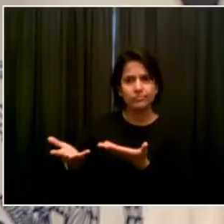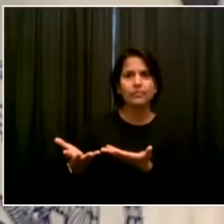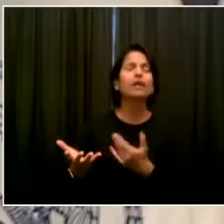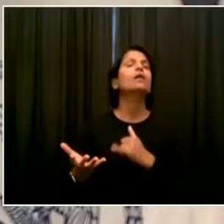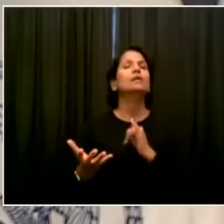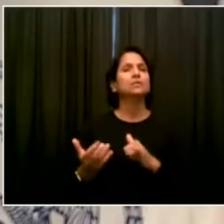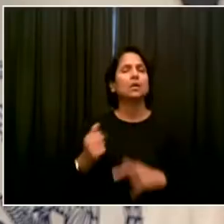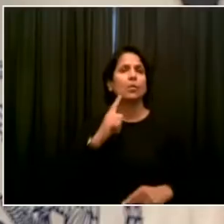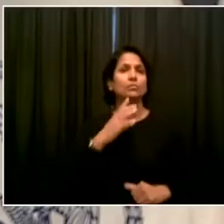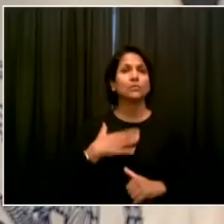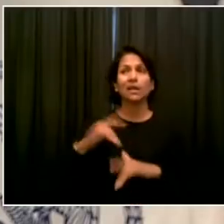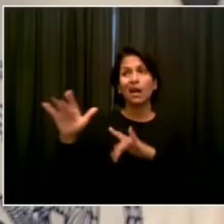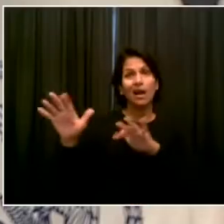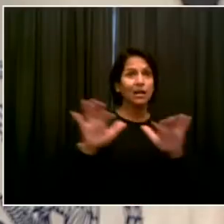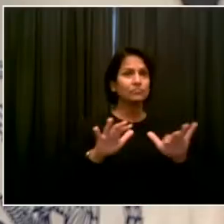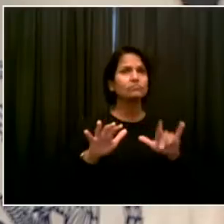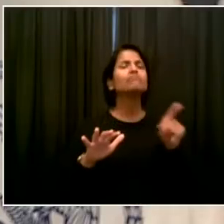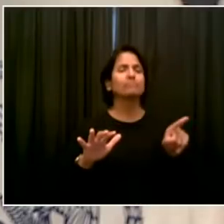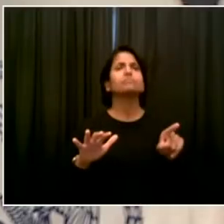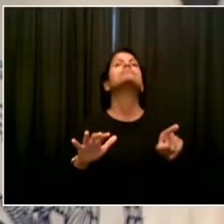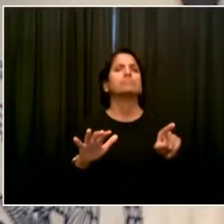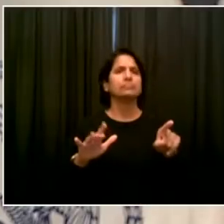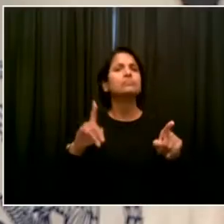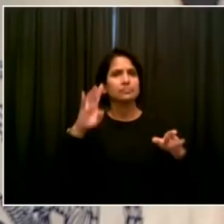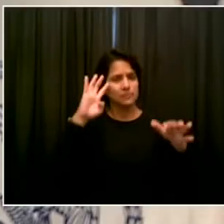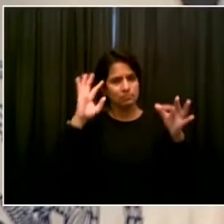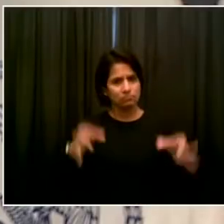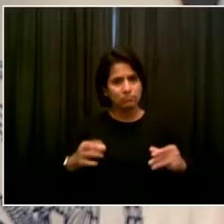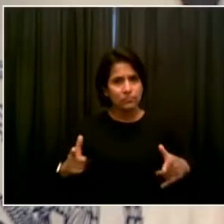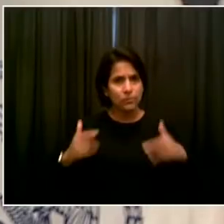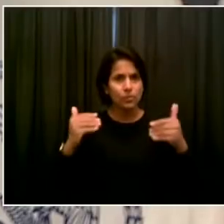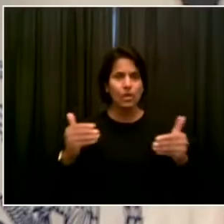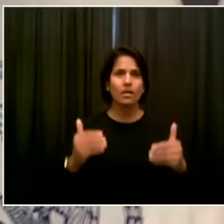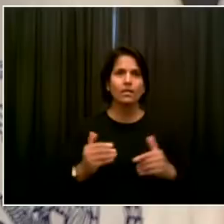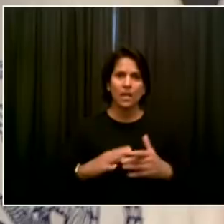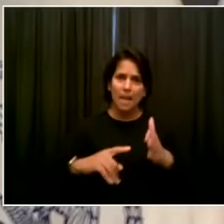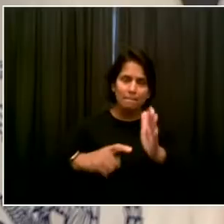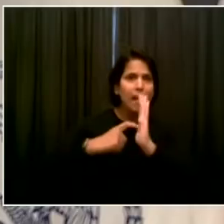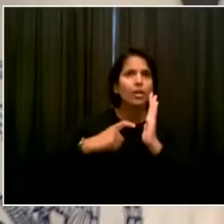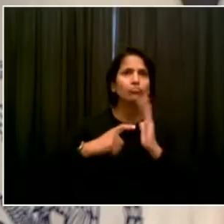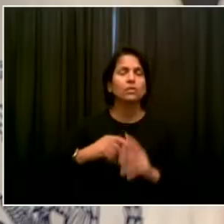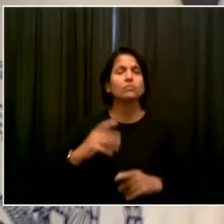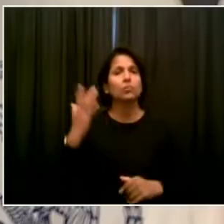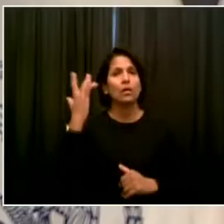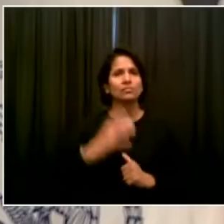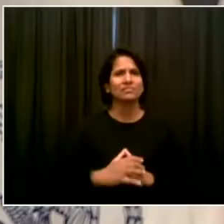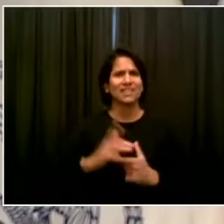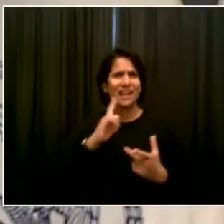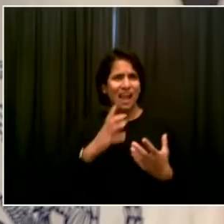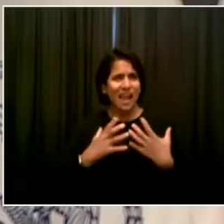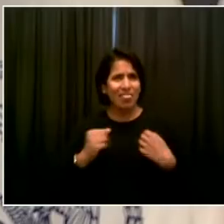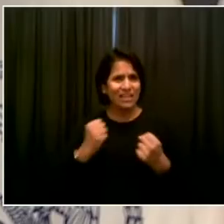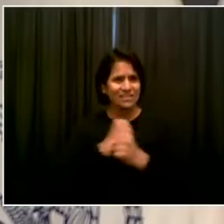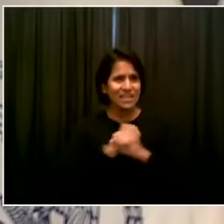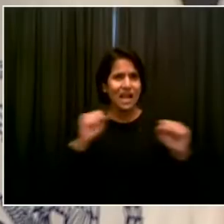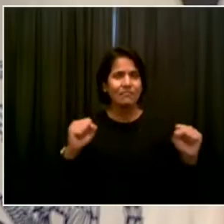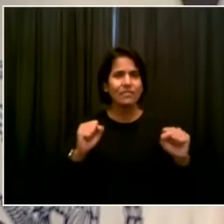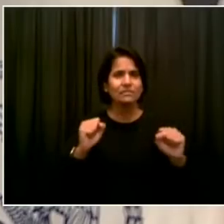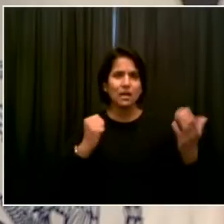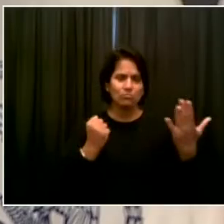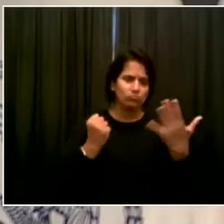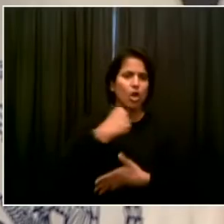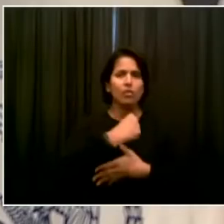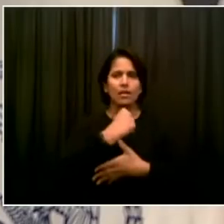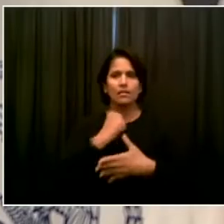warmly embraced or not. We needed to move forward for the health and well-being of our employees and the people they serve. we also believed we were on a very firm